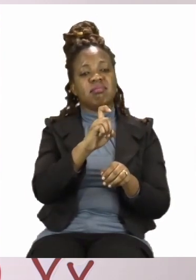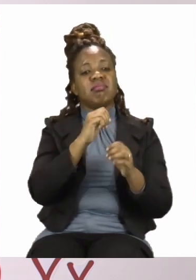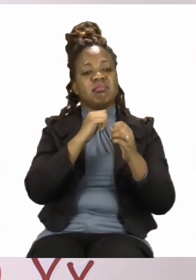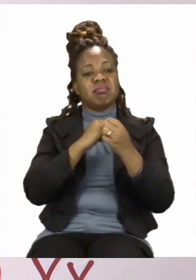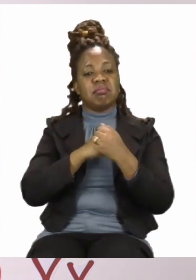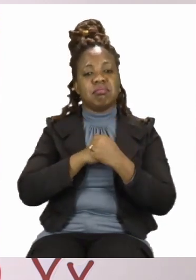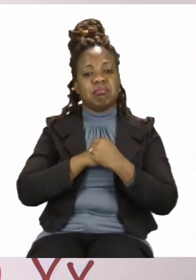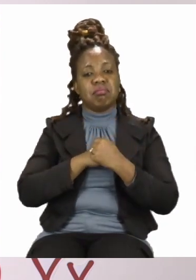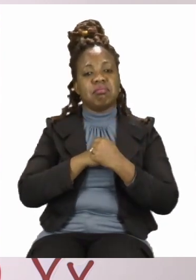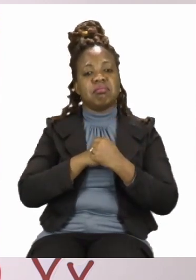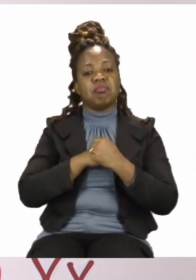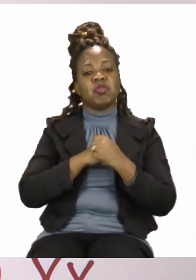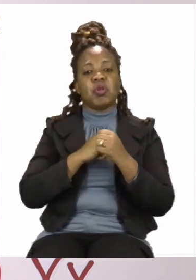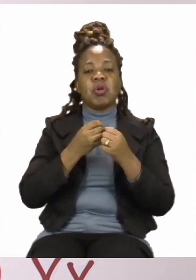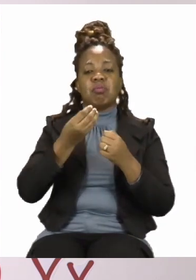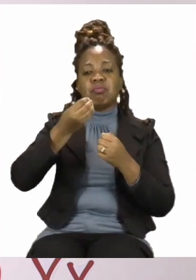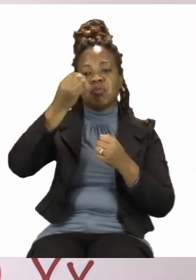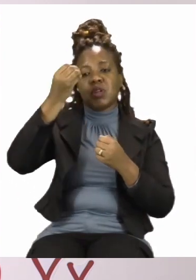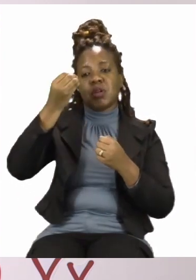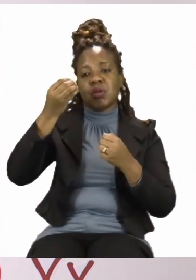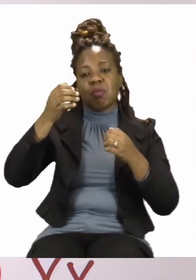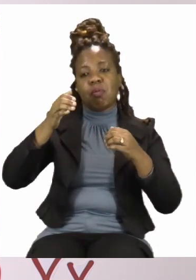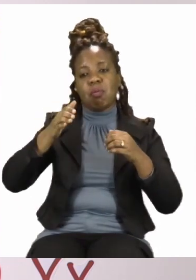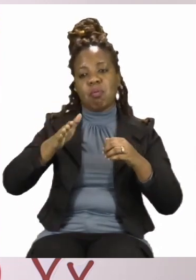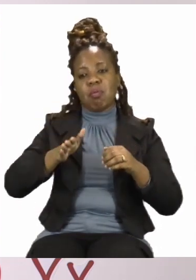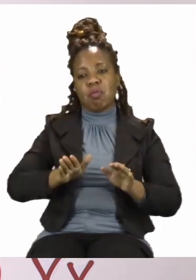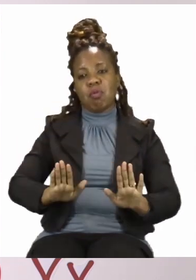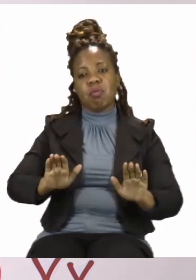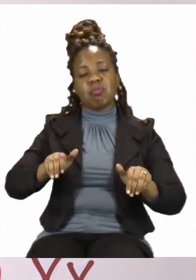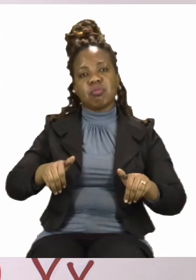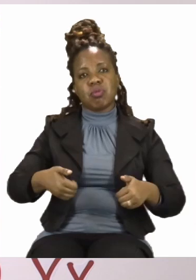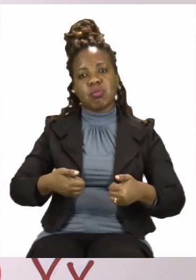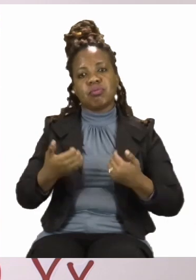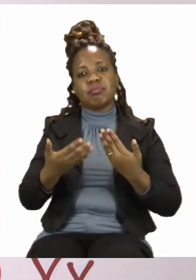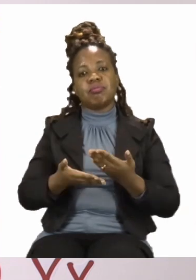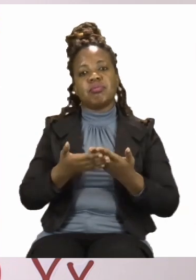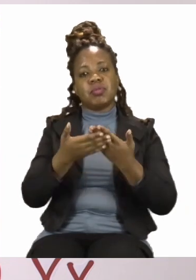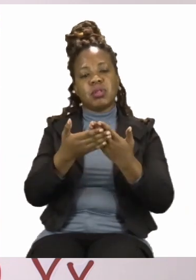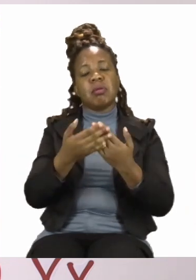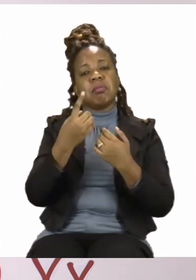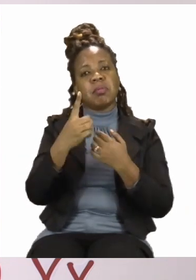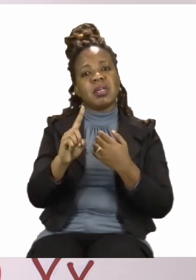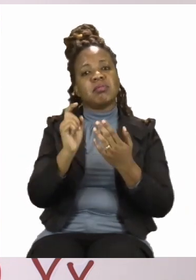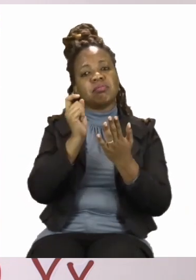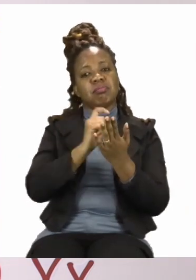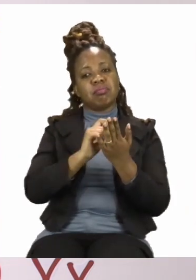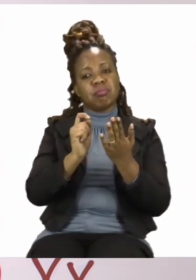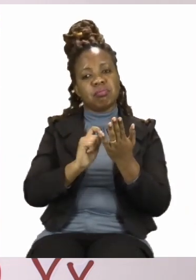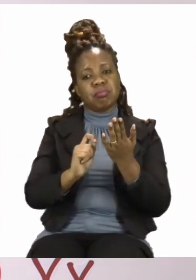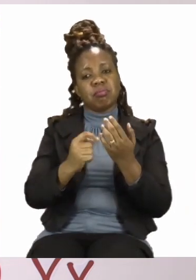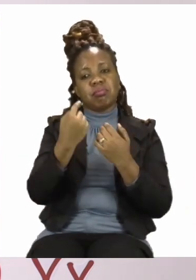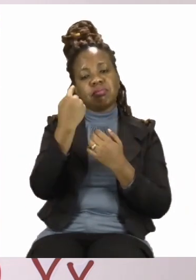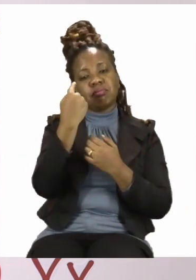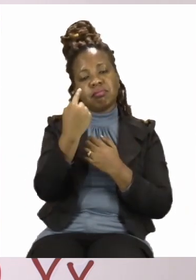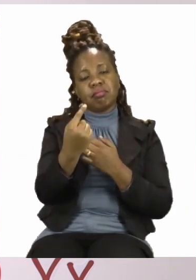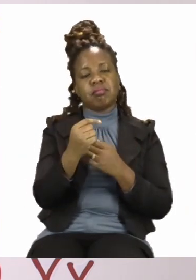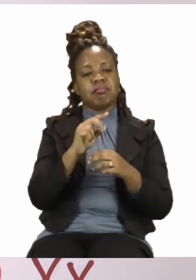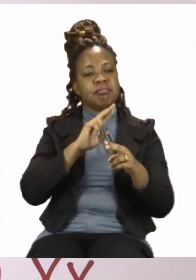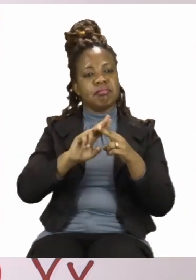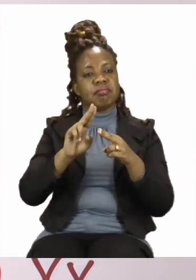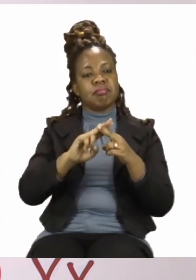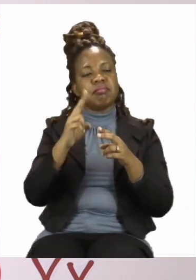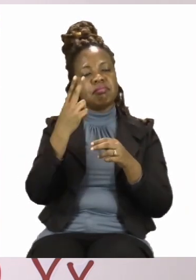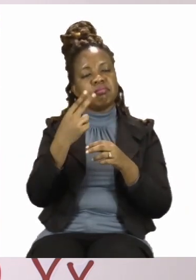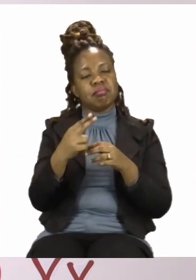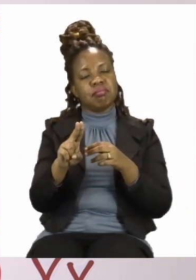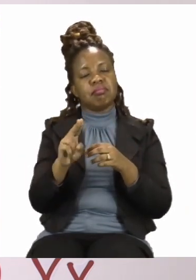to help you. Just make sure that you end up finishing your exercise by yourself. So take your time, and I will see